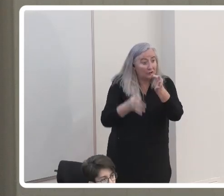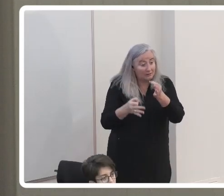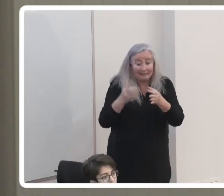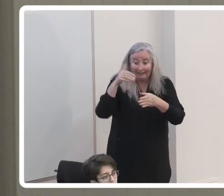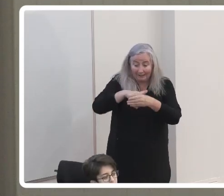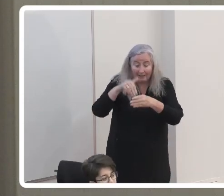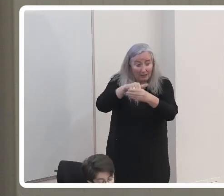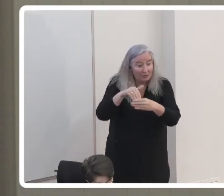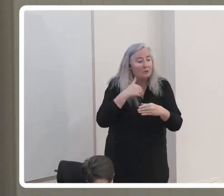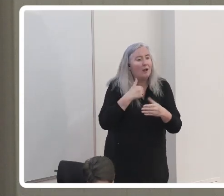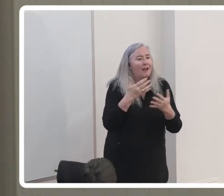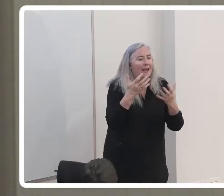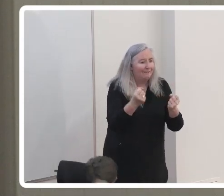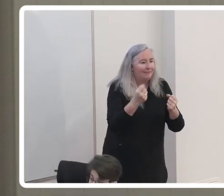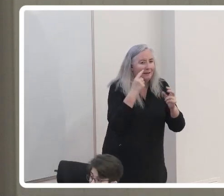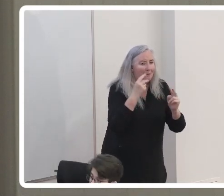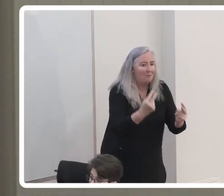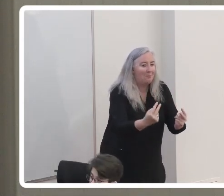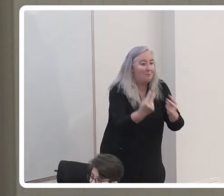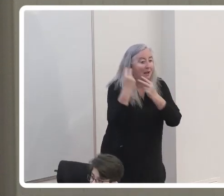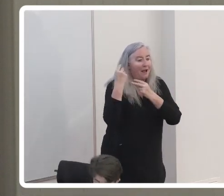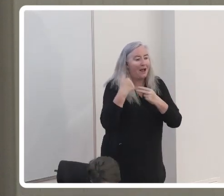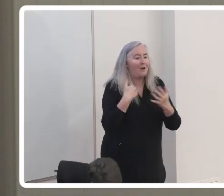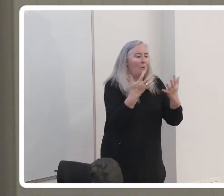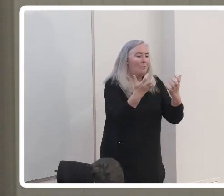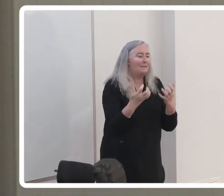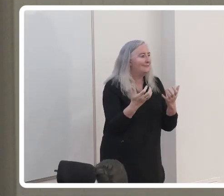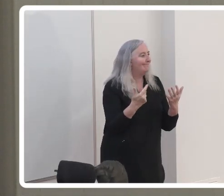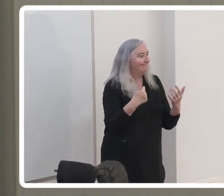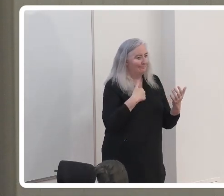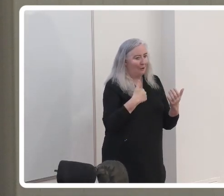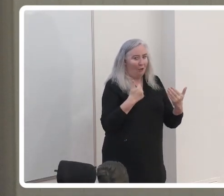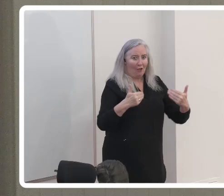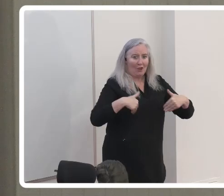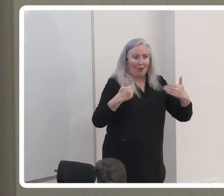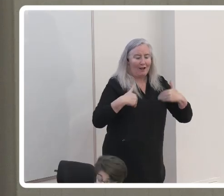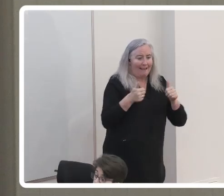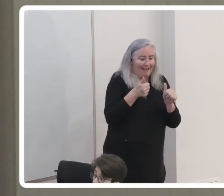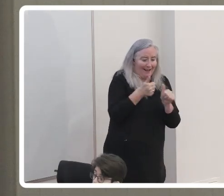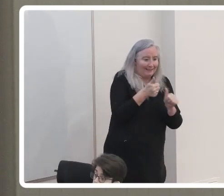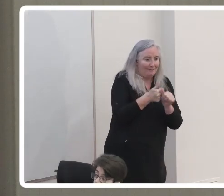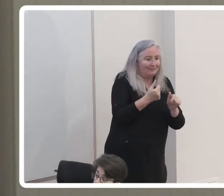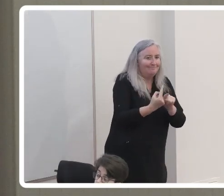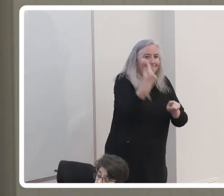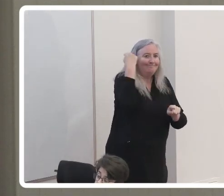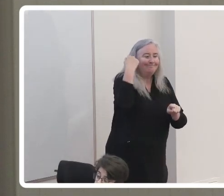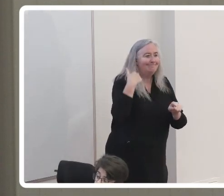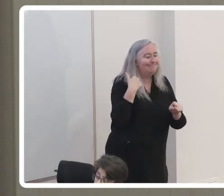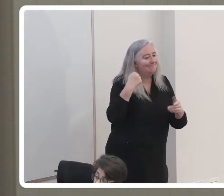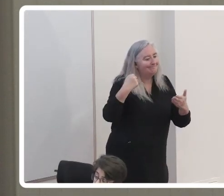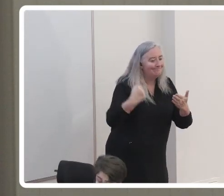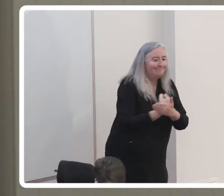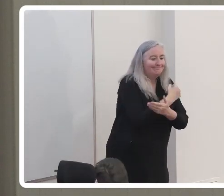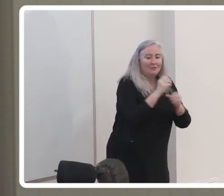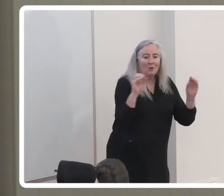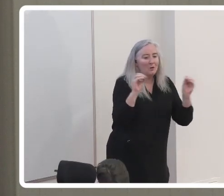years back, I wish someone had supported me, a young activist and also my fellow activists, in claiming our space